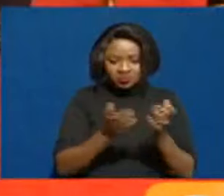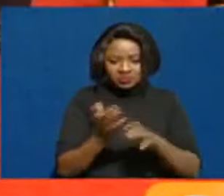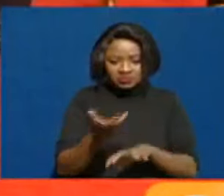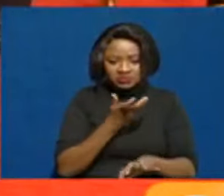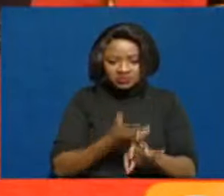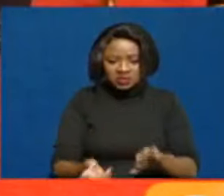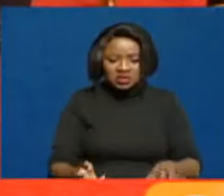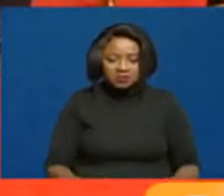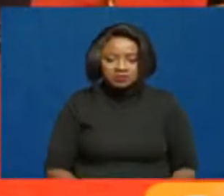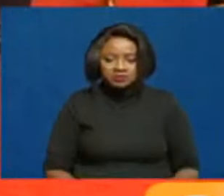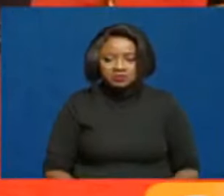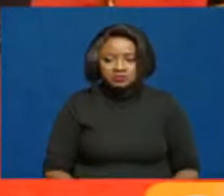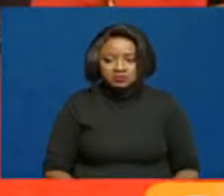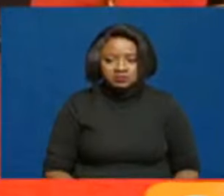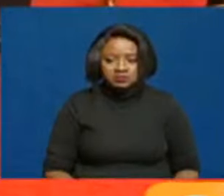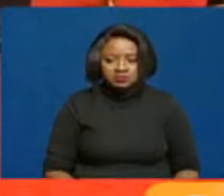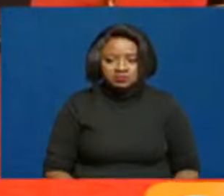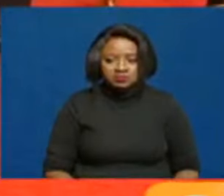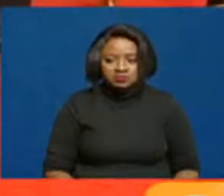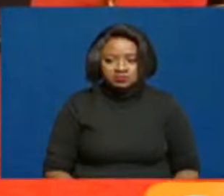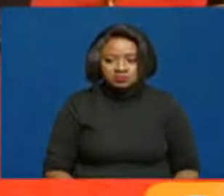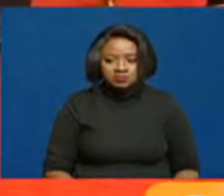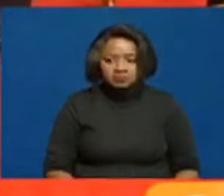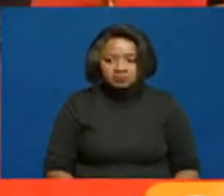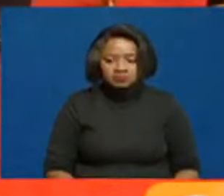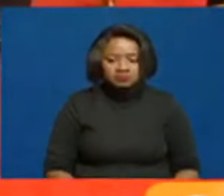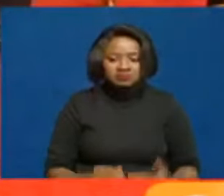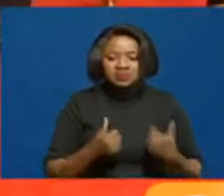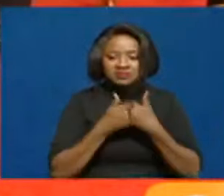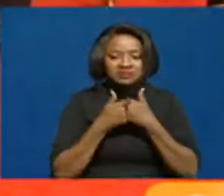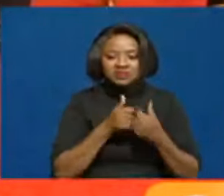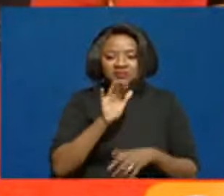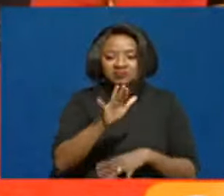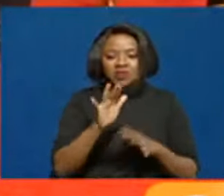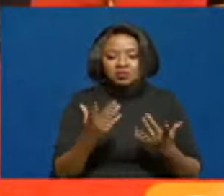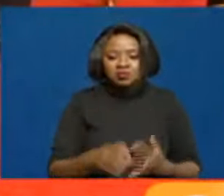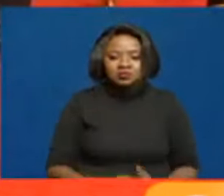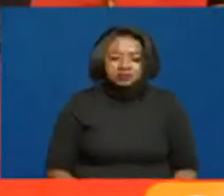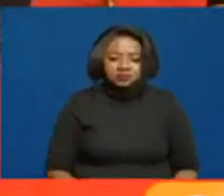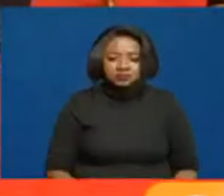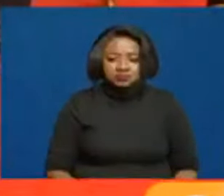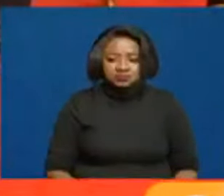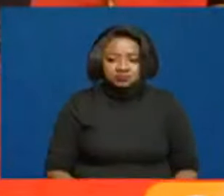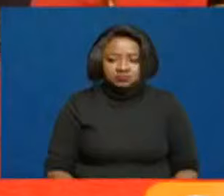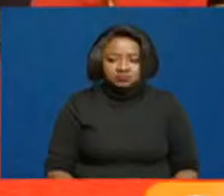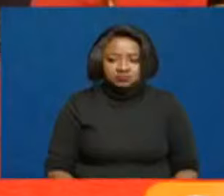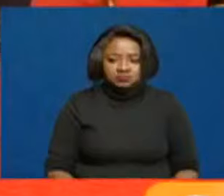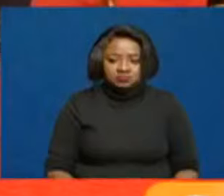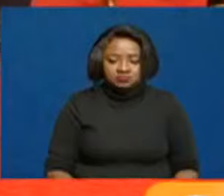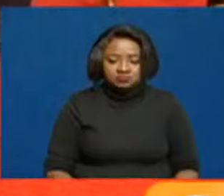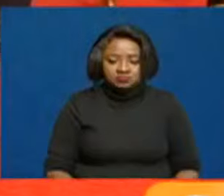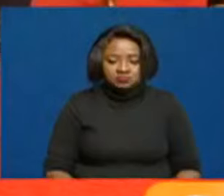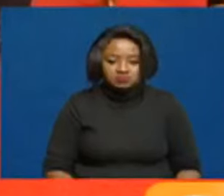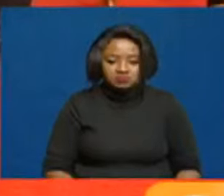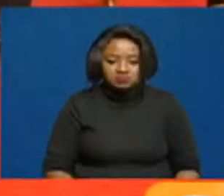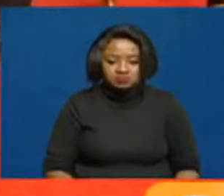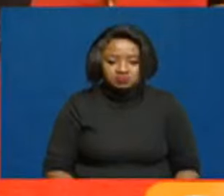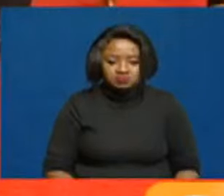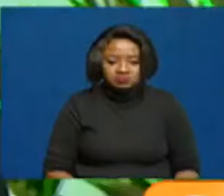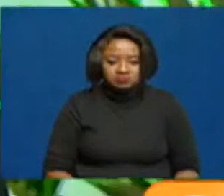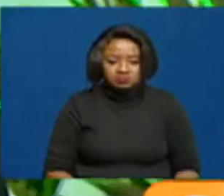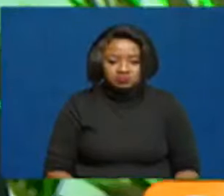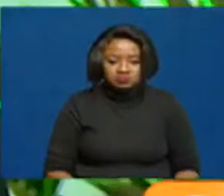admitted yourself? Yes. What challenges are you facing? Yeah, it is really the starting point. Yeah. Because when you say you